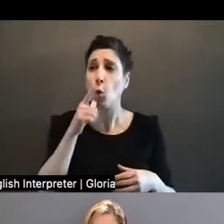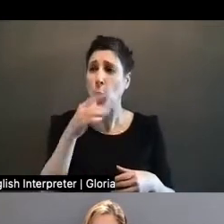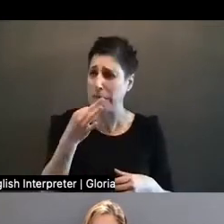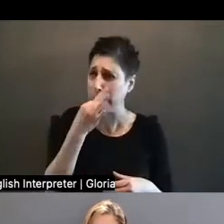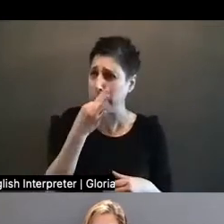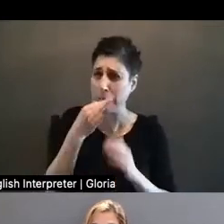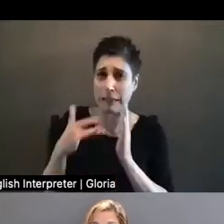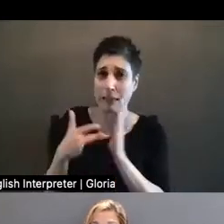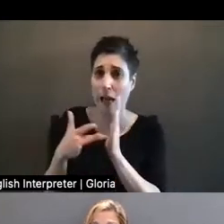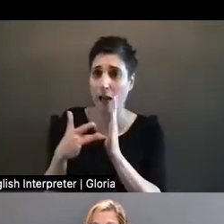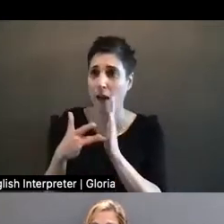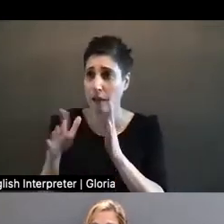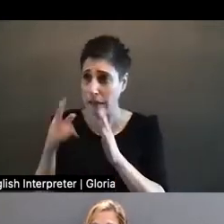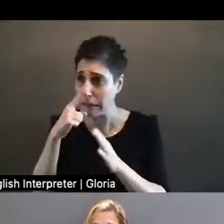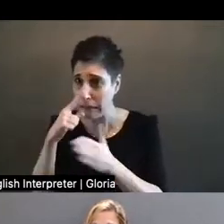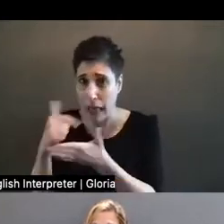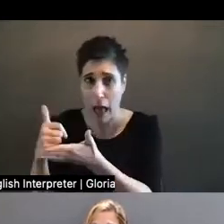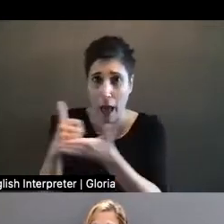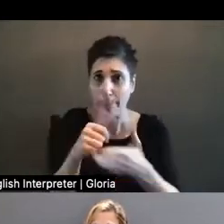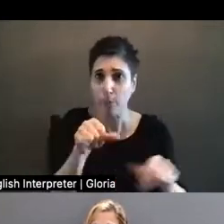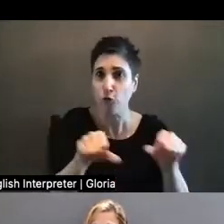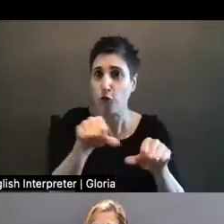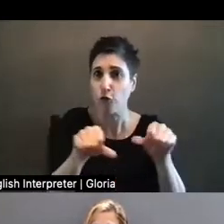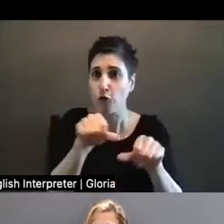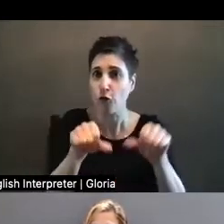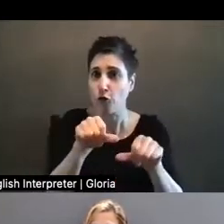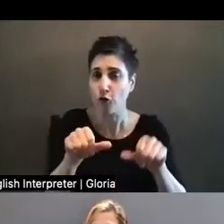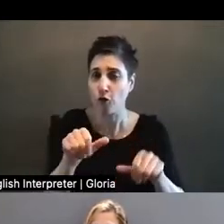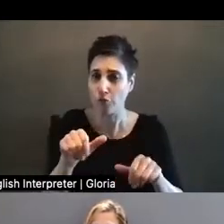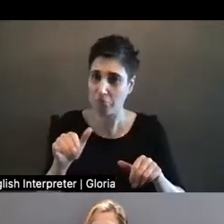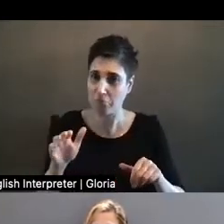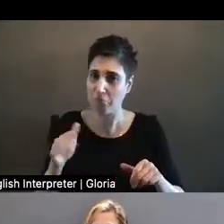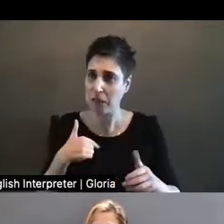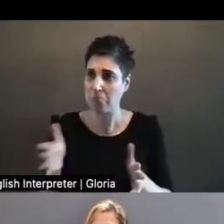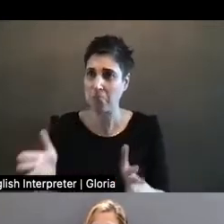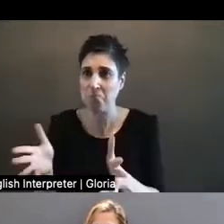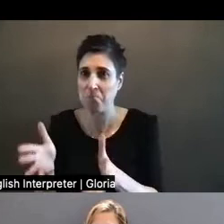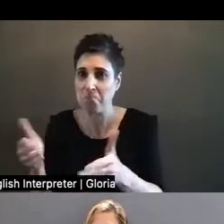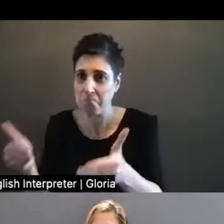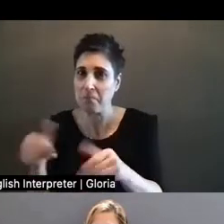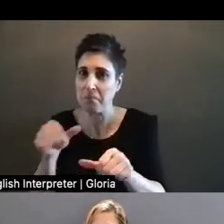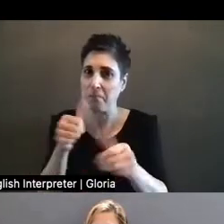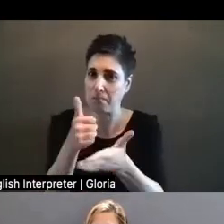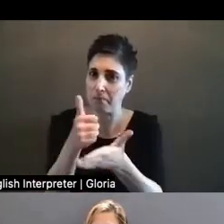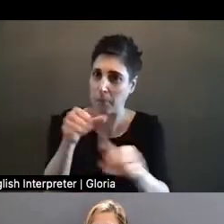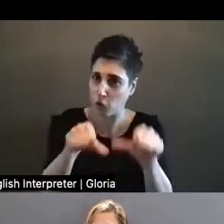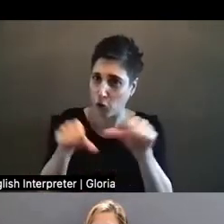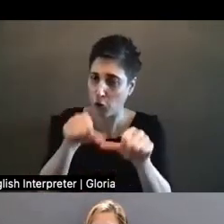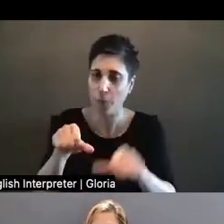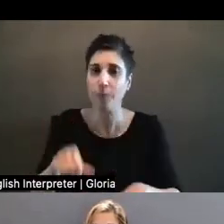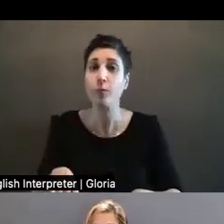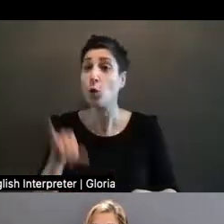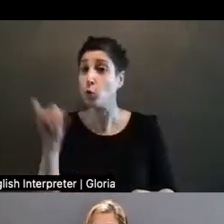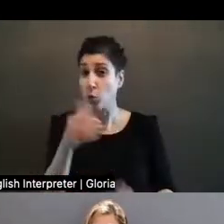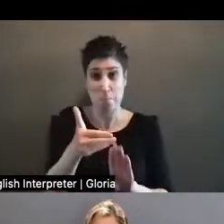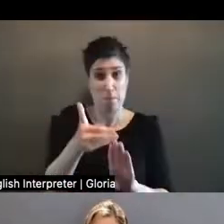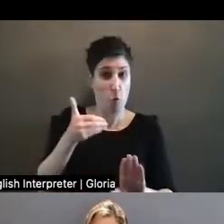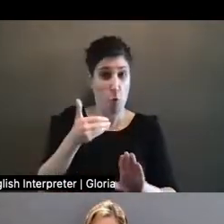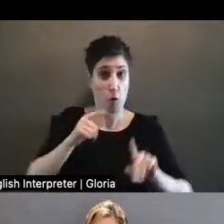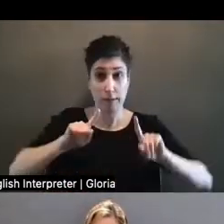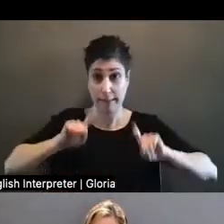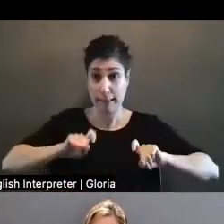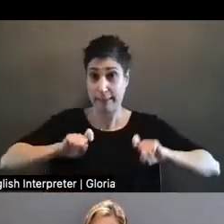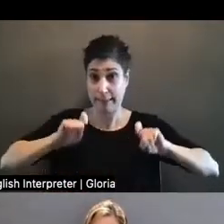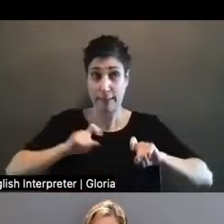it themselves. Another advantage of running through things beforehand is the timing